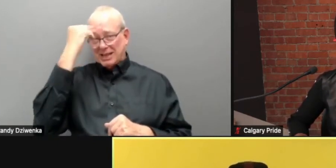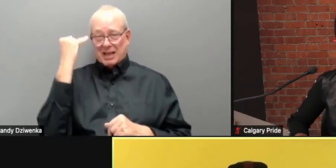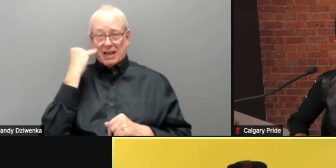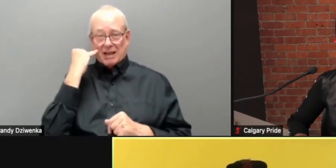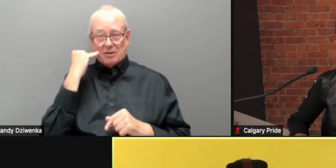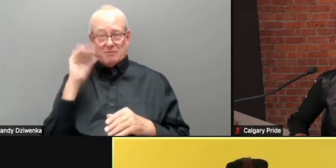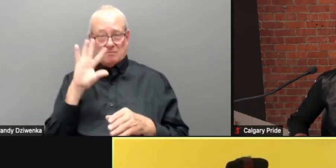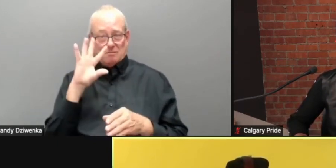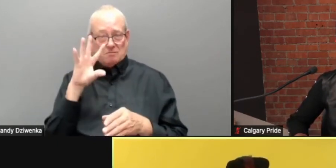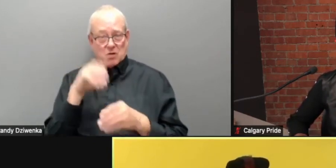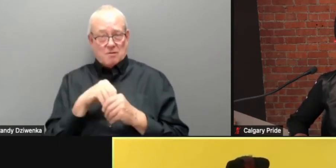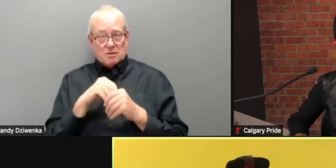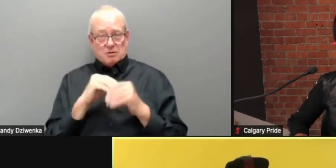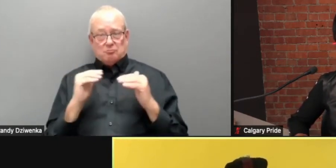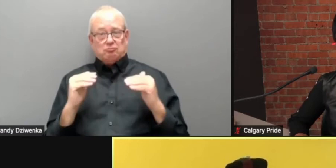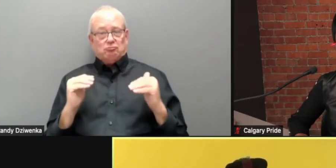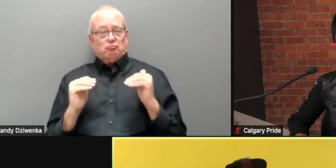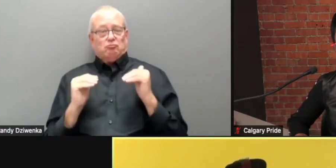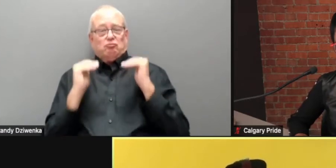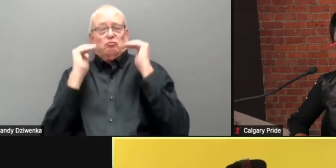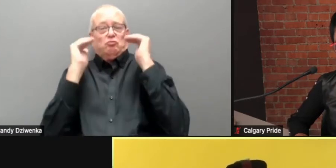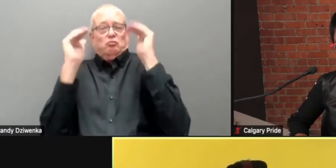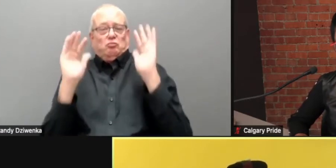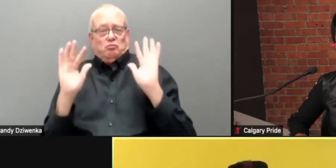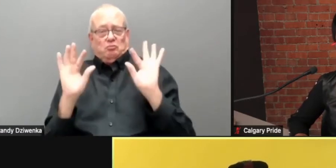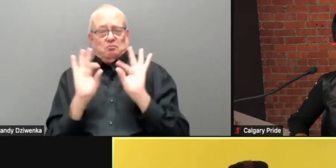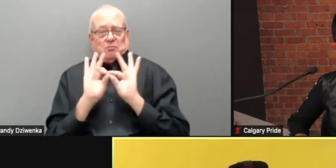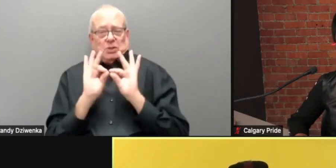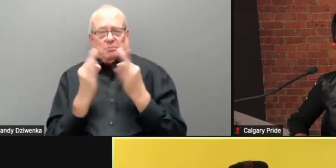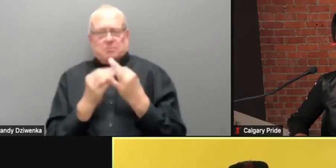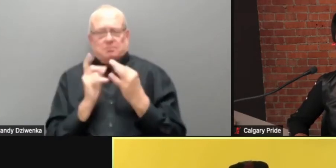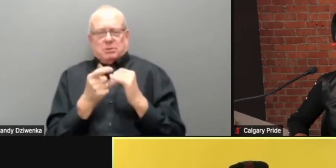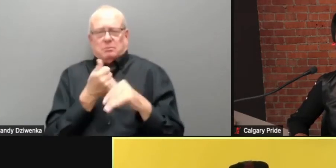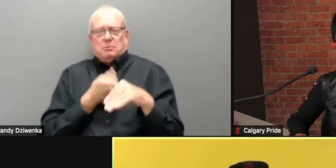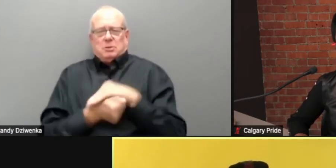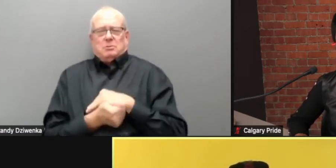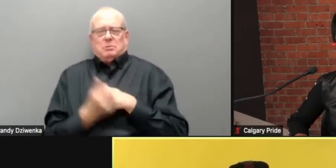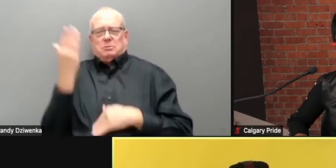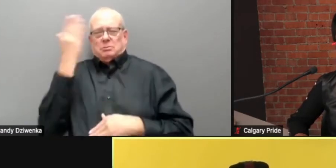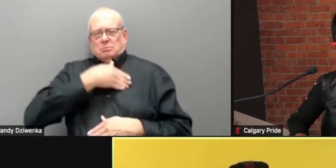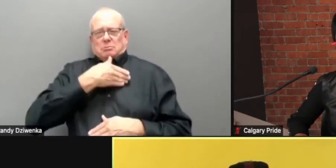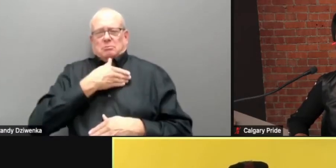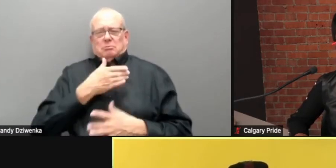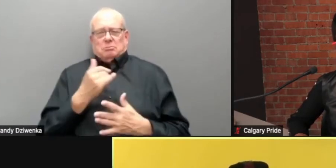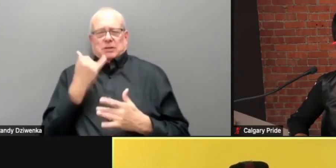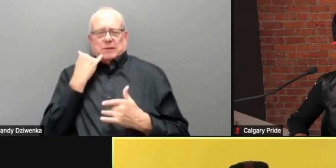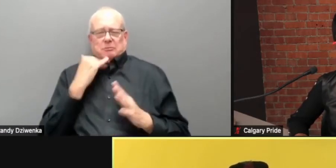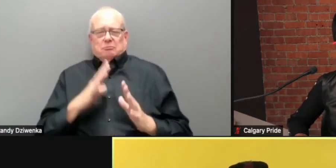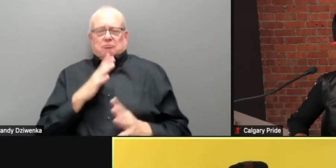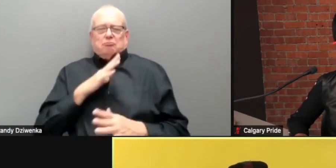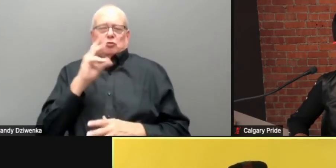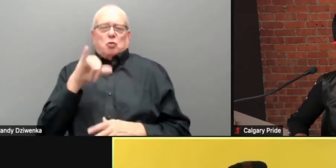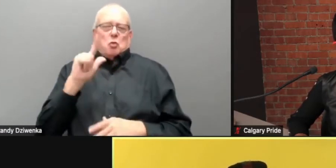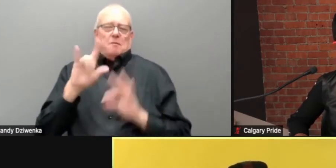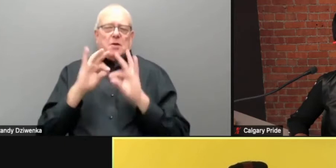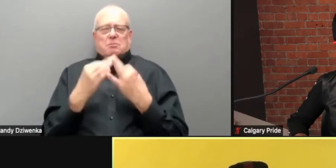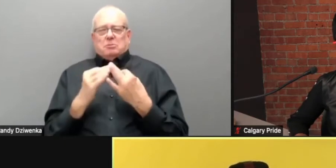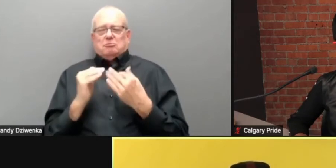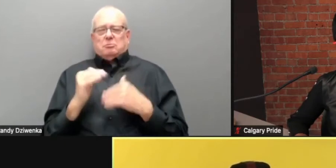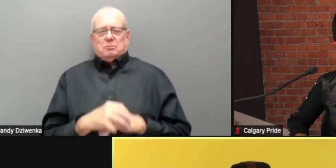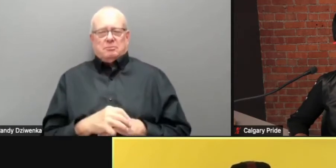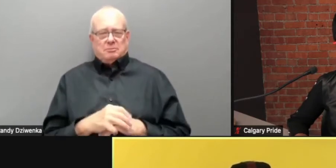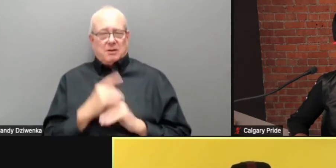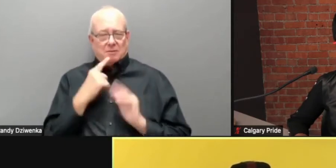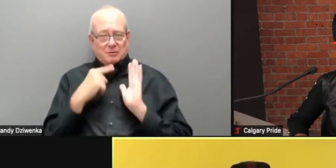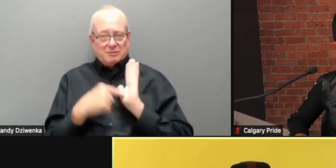one misconception which I broke. I said, well, you can't expect Prince to be from a